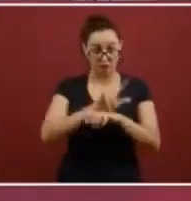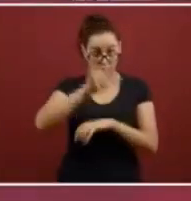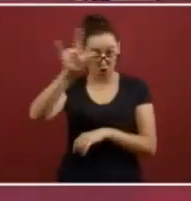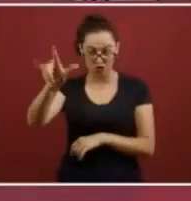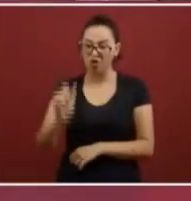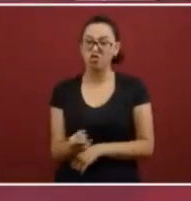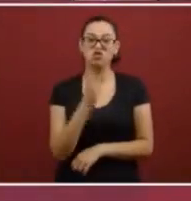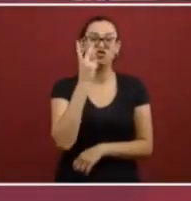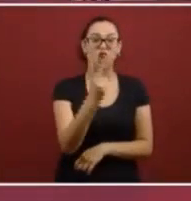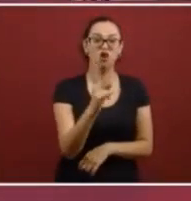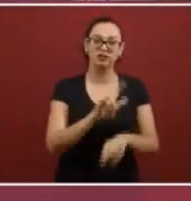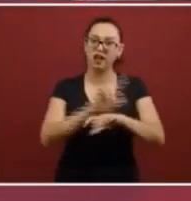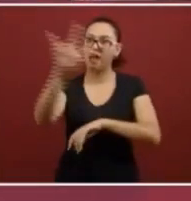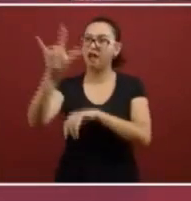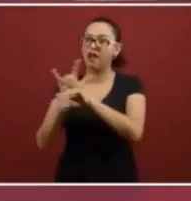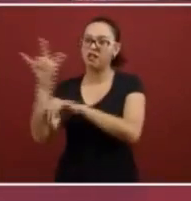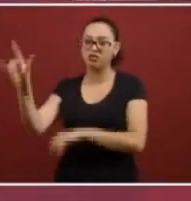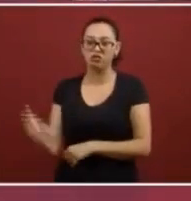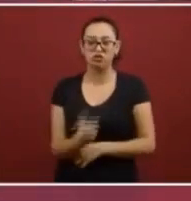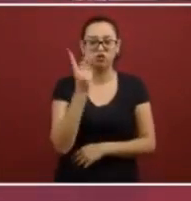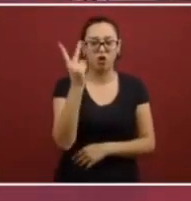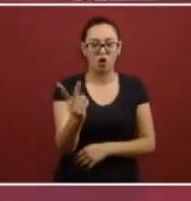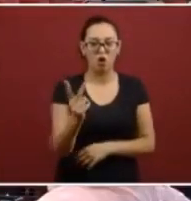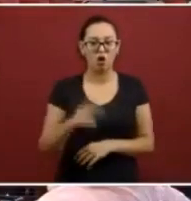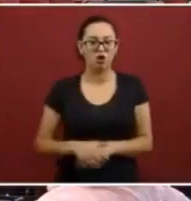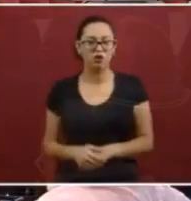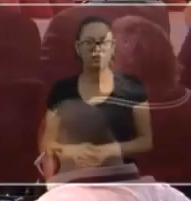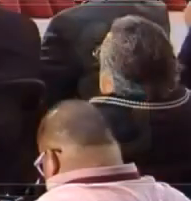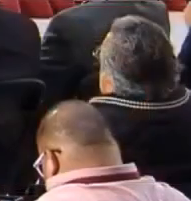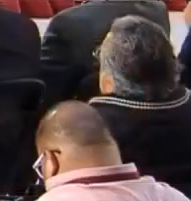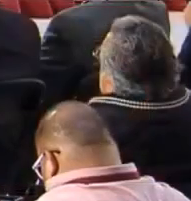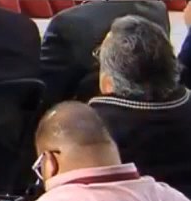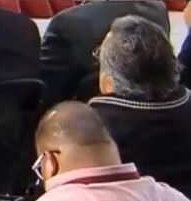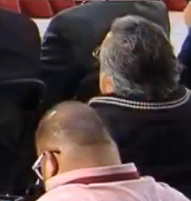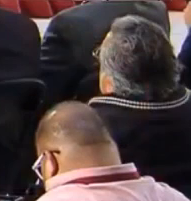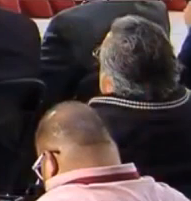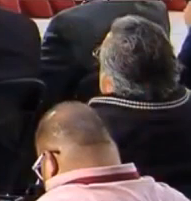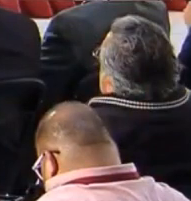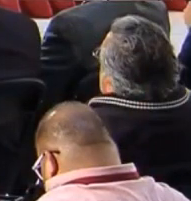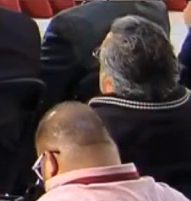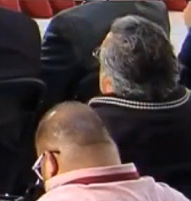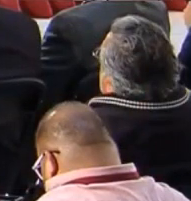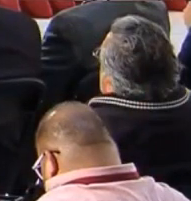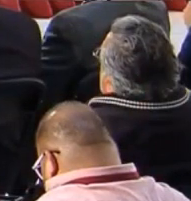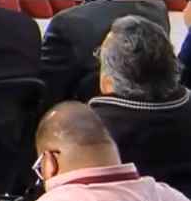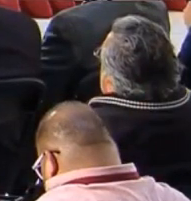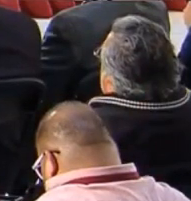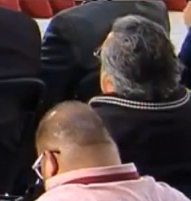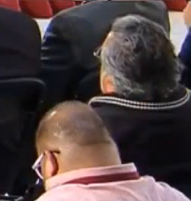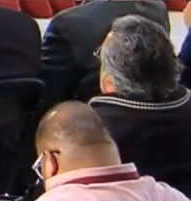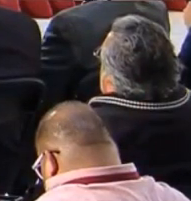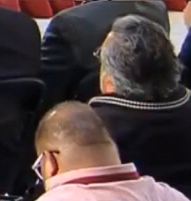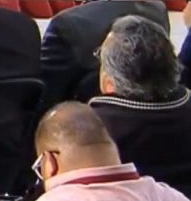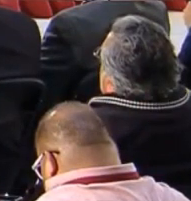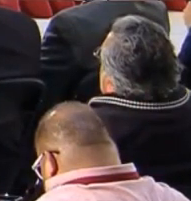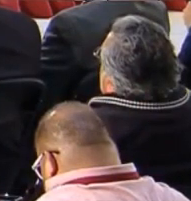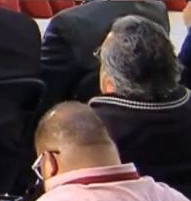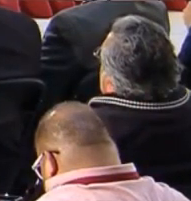take 2 planes, not just one. Y llevaban hasta el perico. And they would take even their